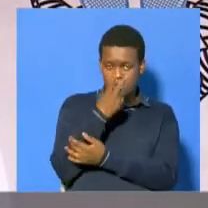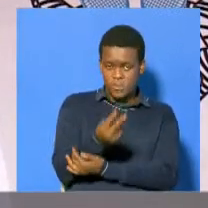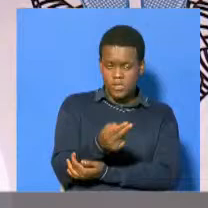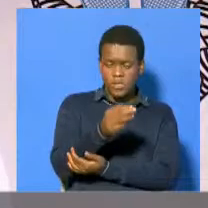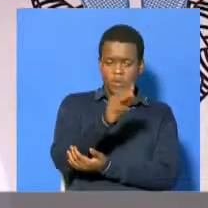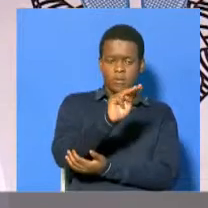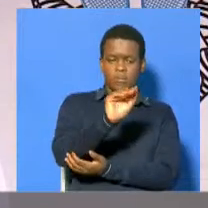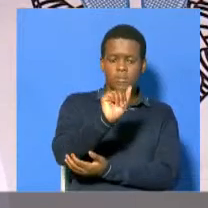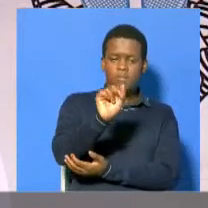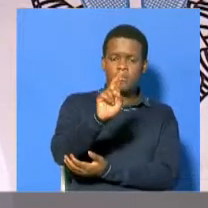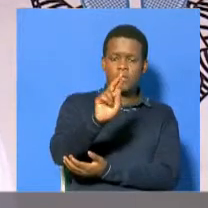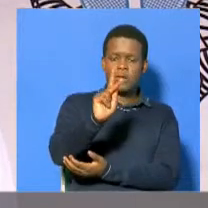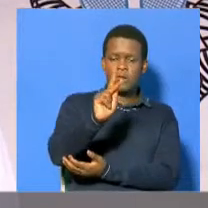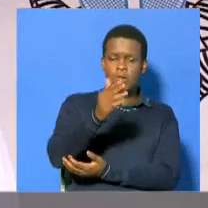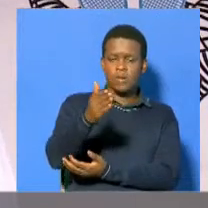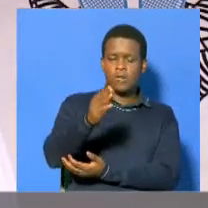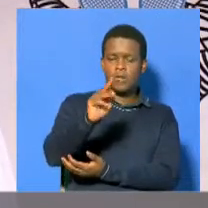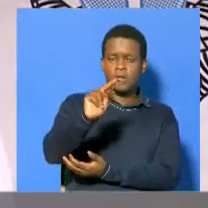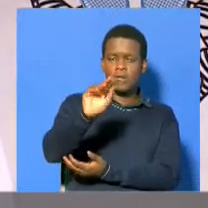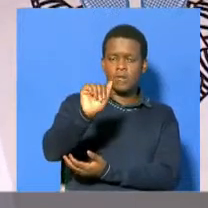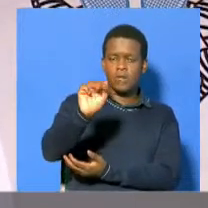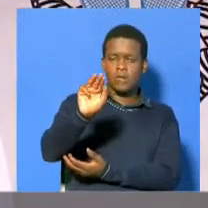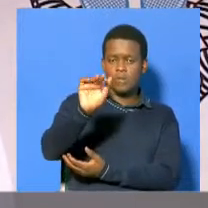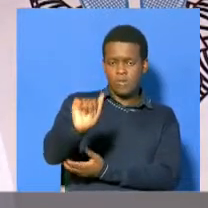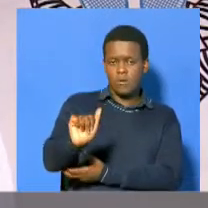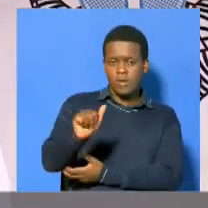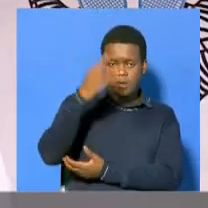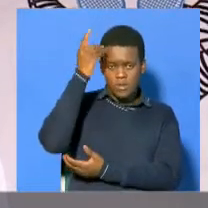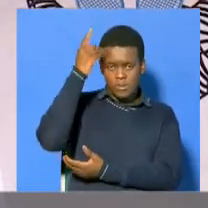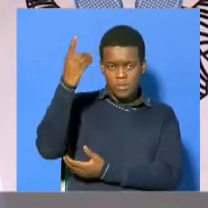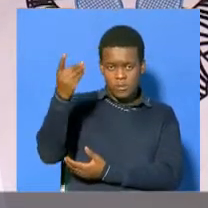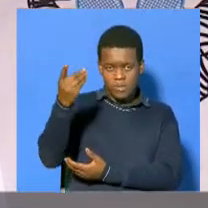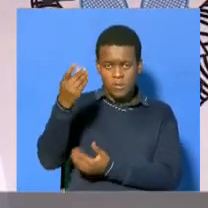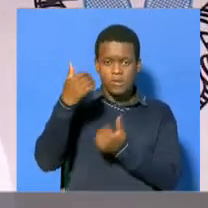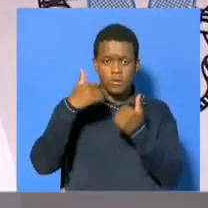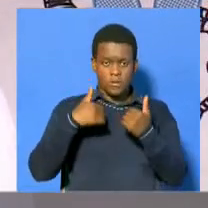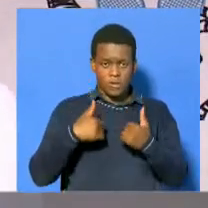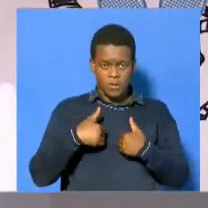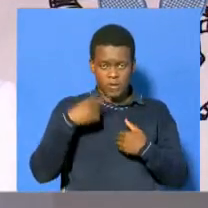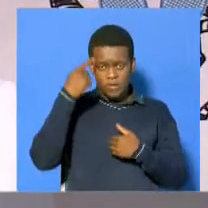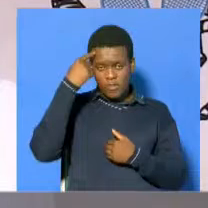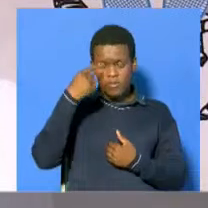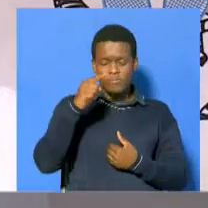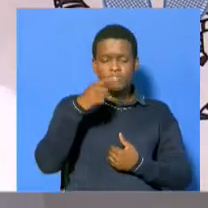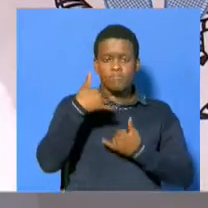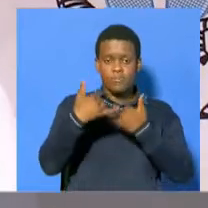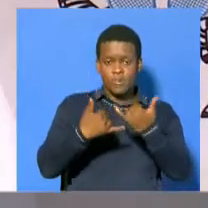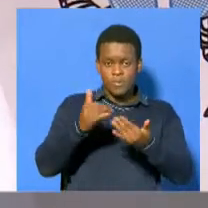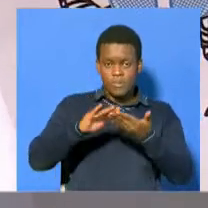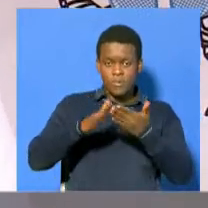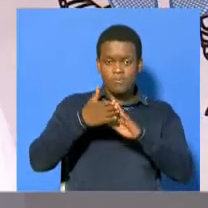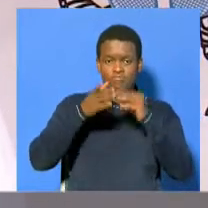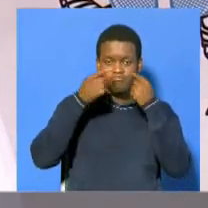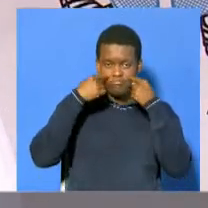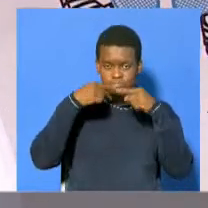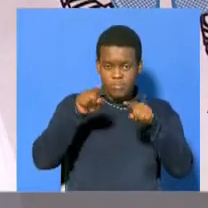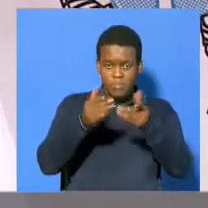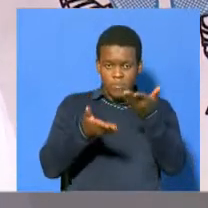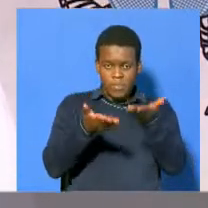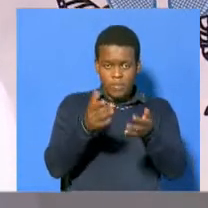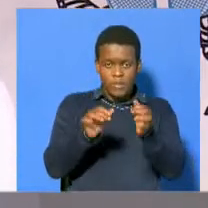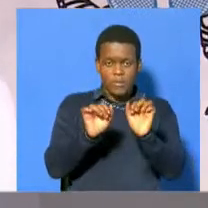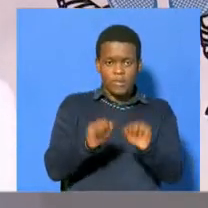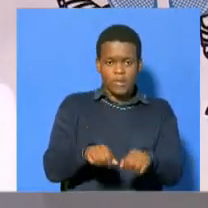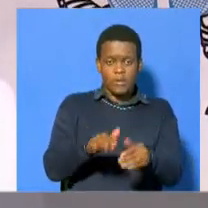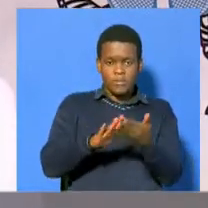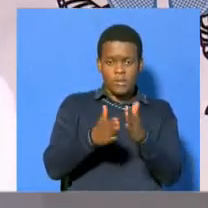dream of making it. Maybe he's going to be the first Botswana to play a Grand Slam. And